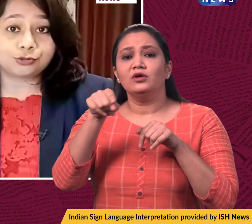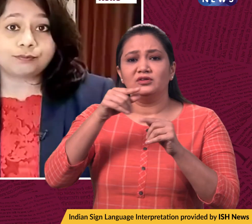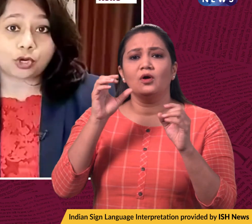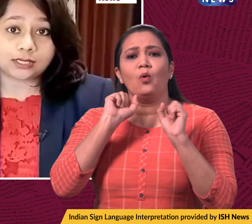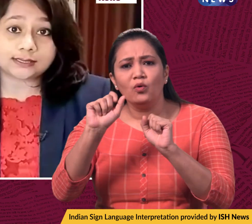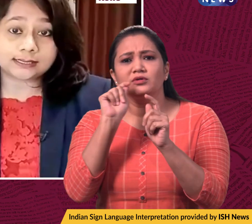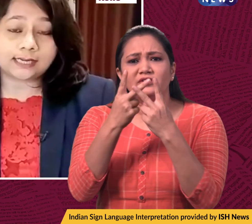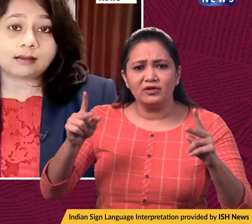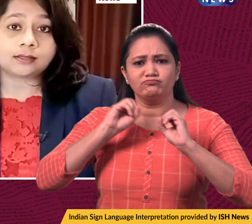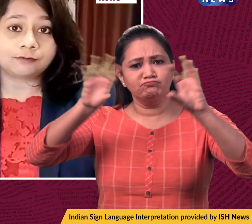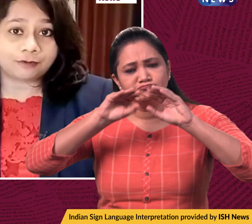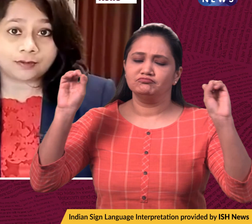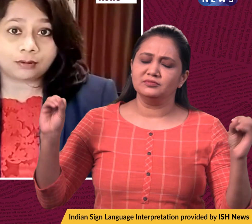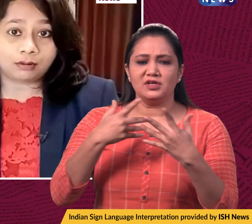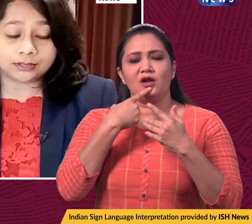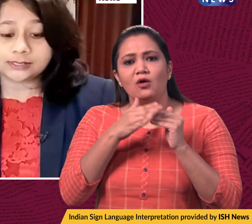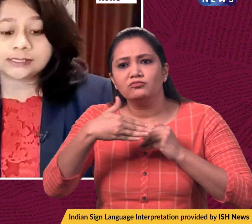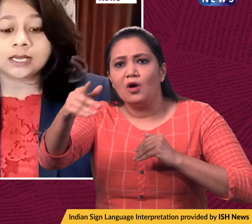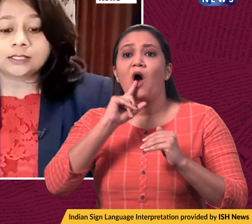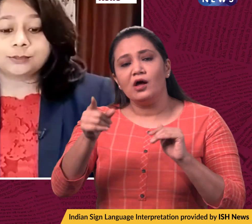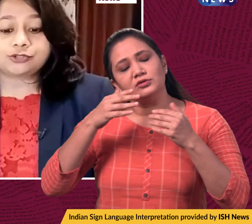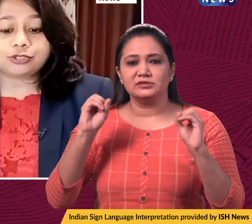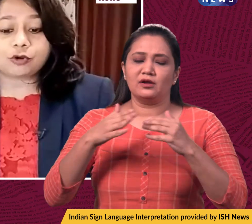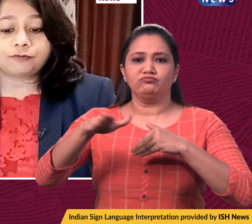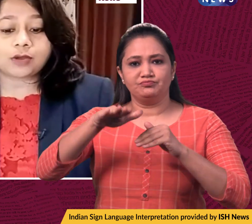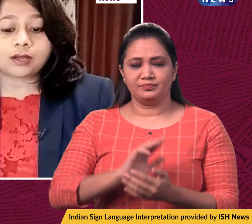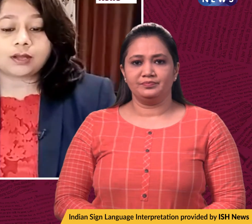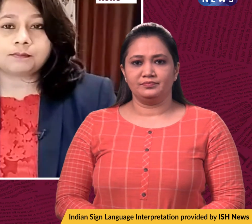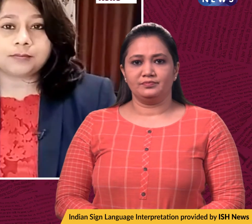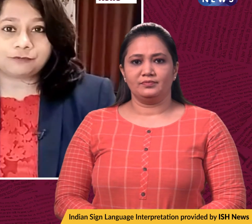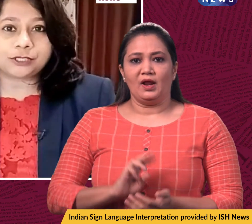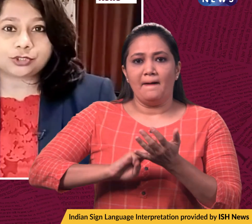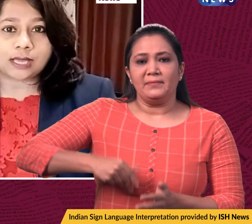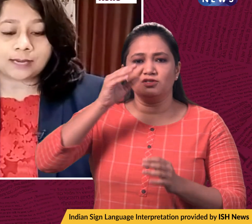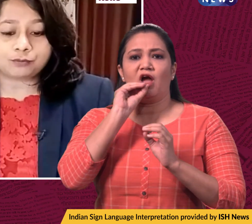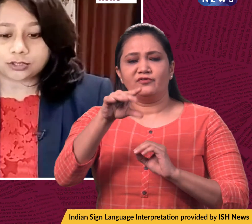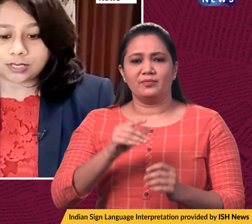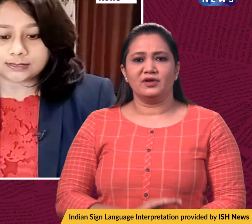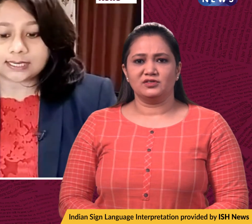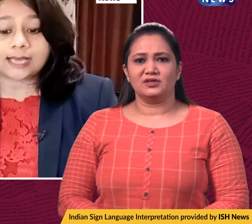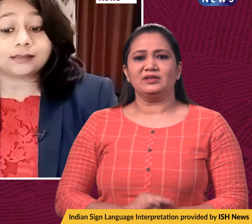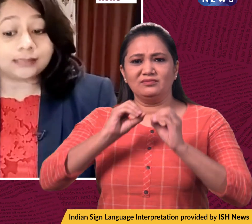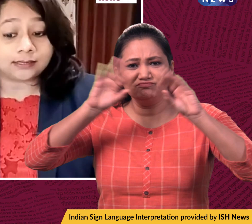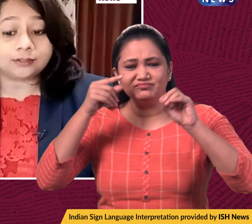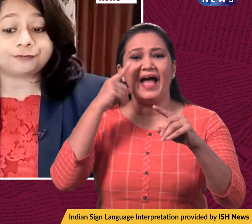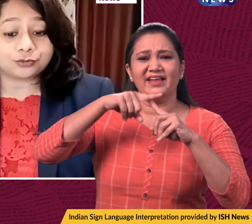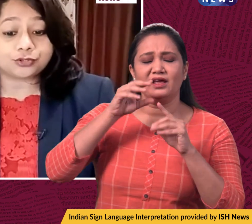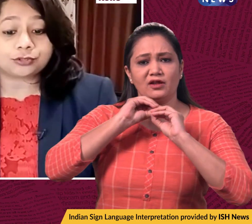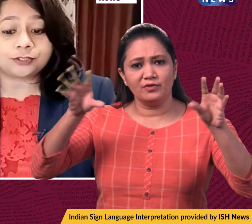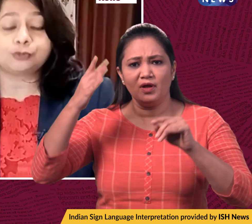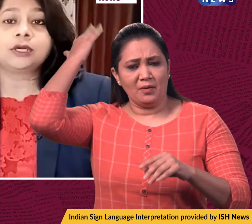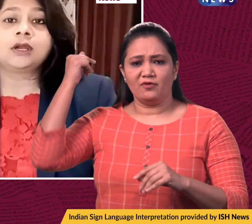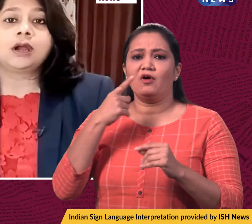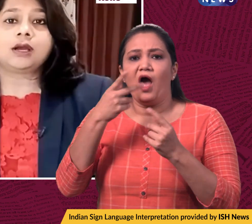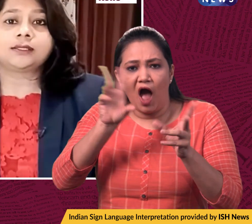to resume broadcast again until further orders. The Ministry of Information and Broadcasting had earlier refused